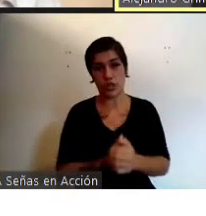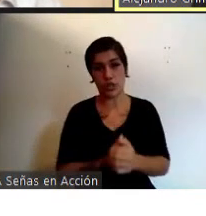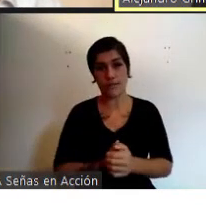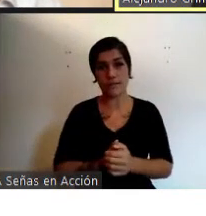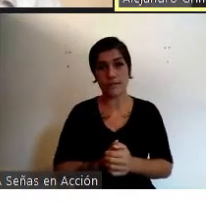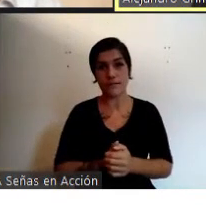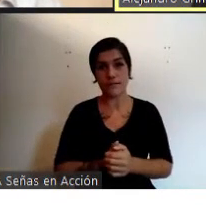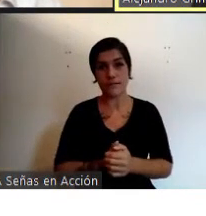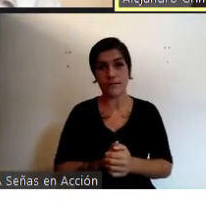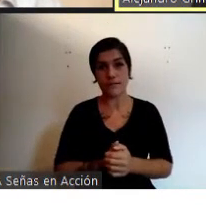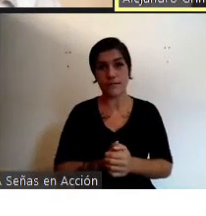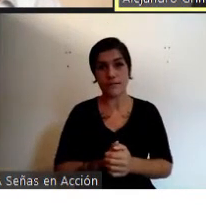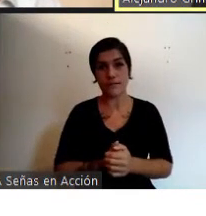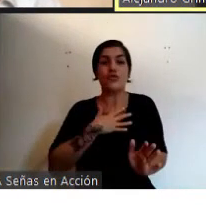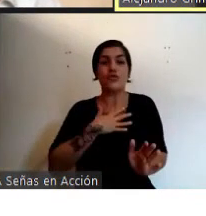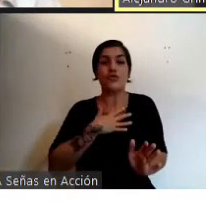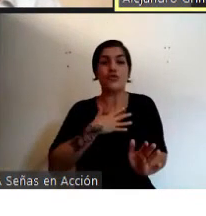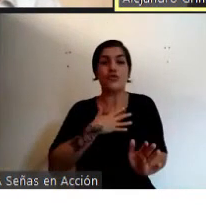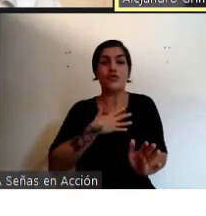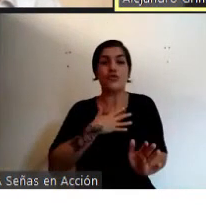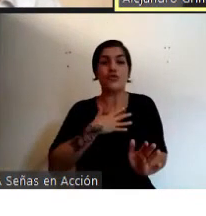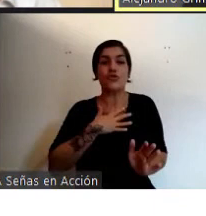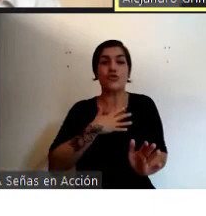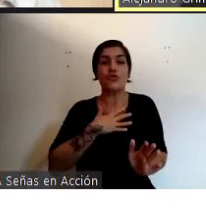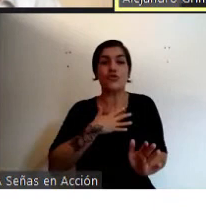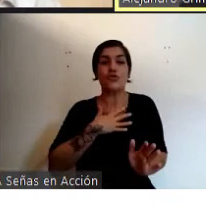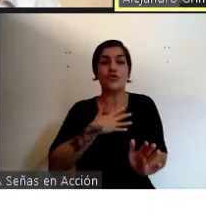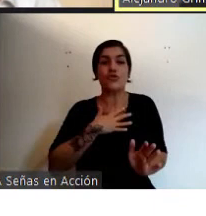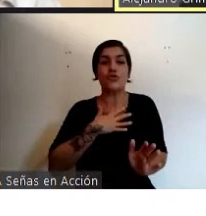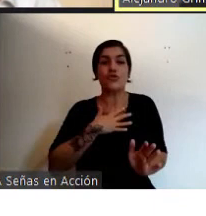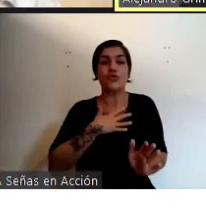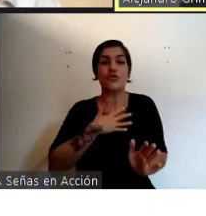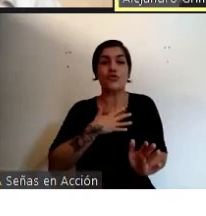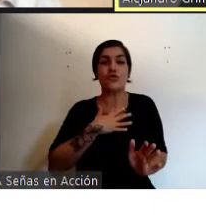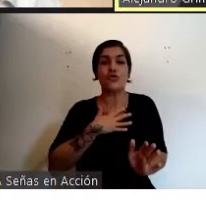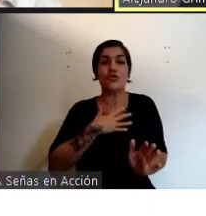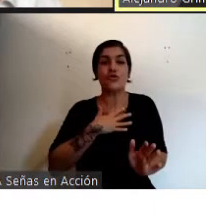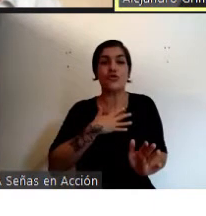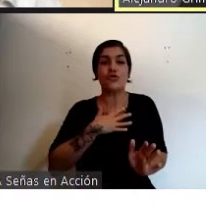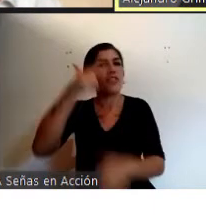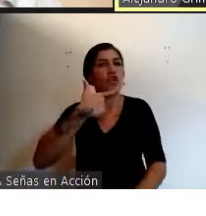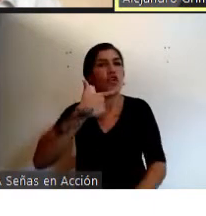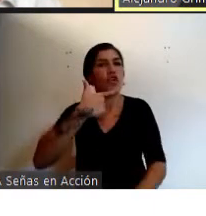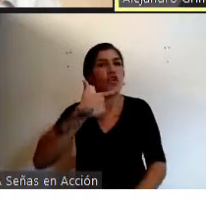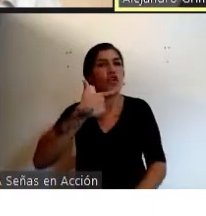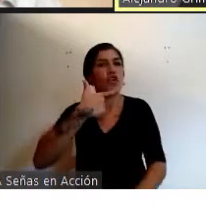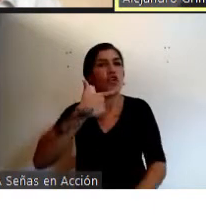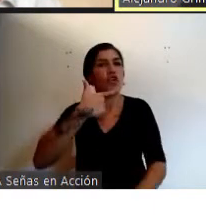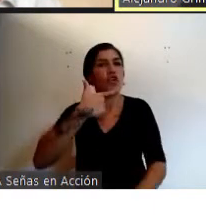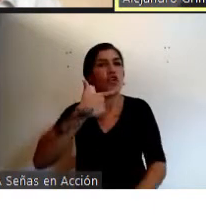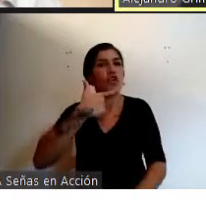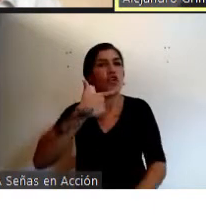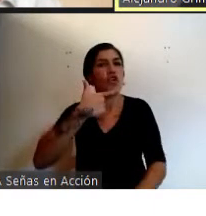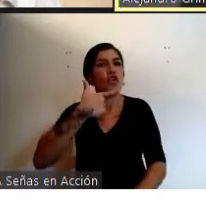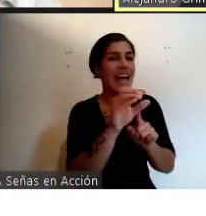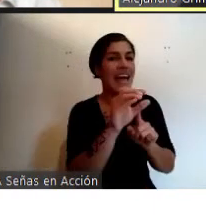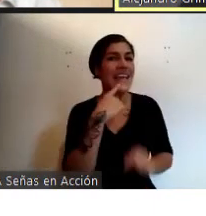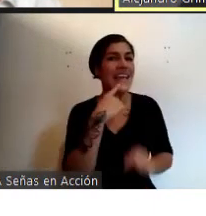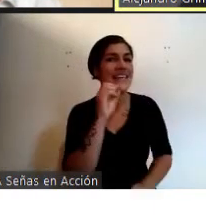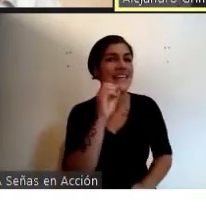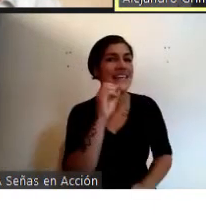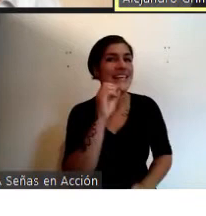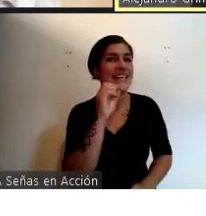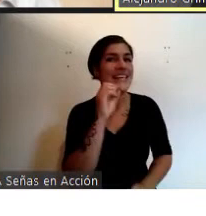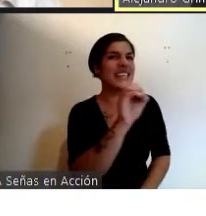lo que yo quería decir con la idea de crítica es que si reivindicamos los pensamientos críticos en relación al